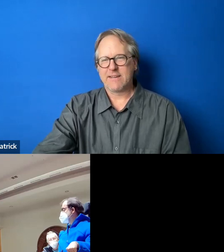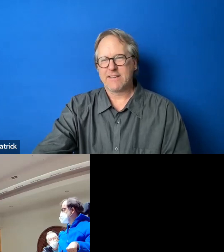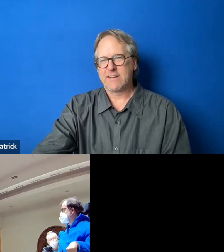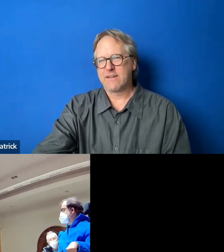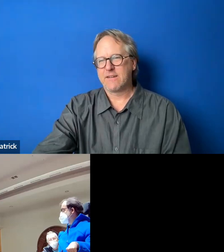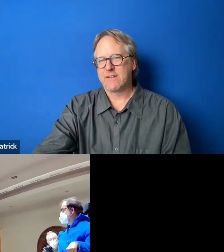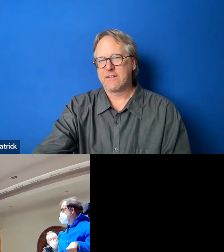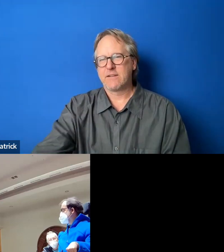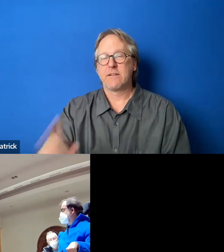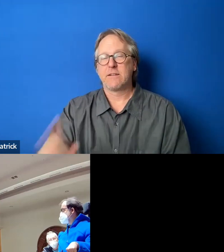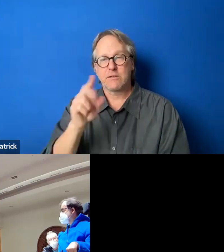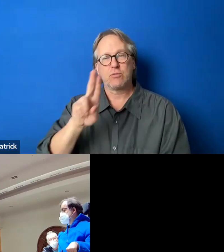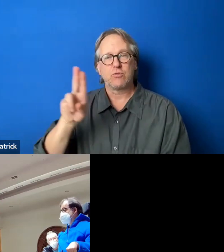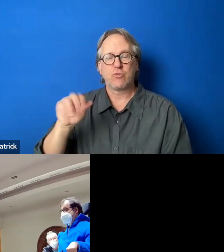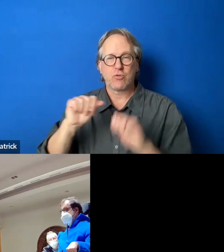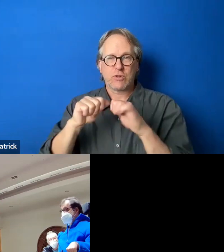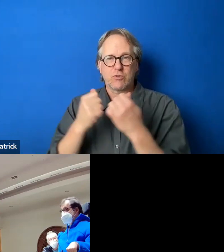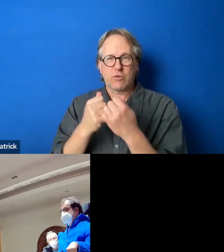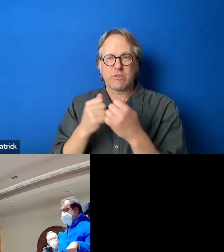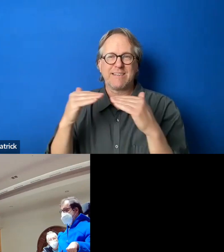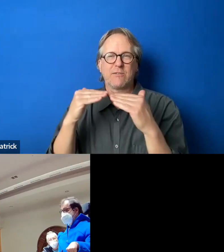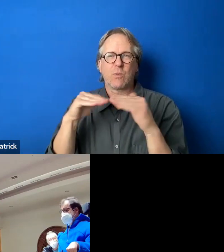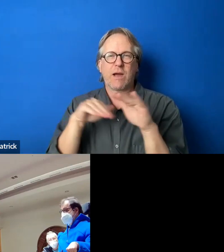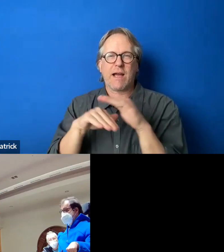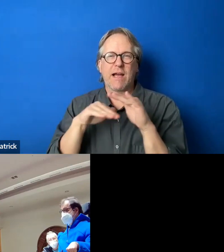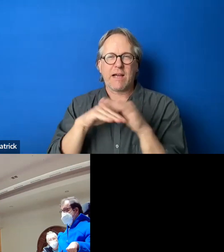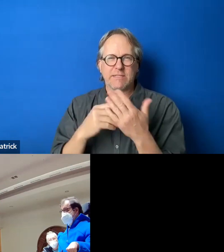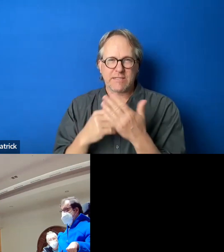The UU Association's Equal Access.